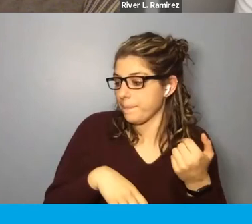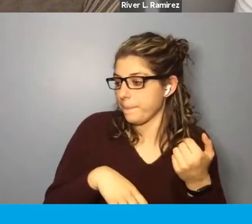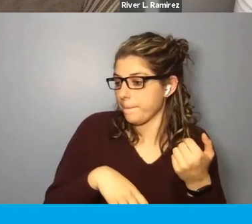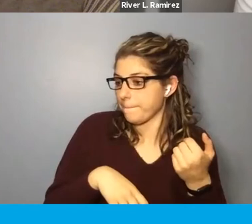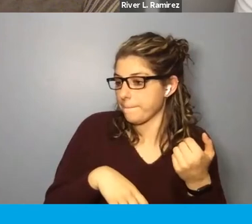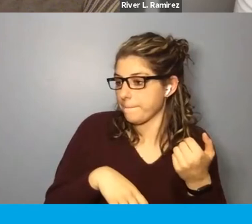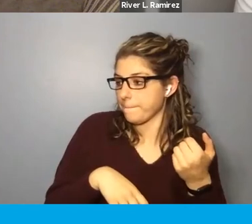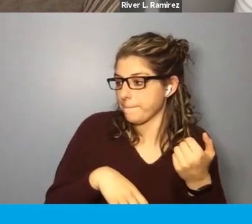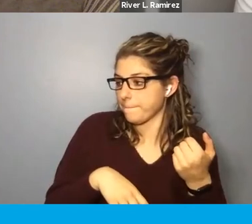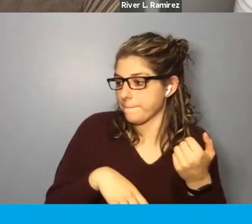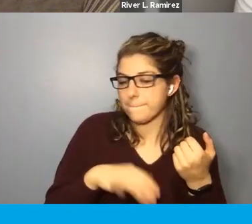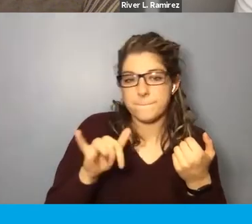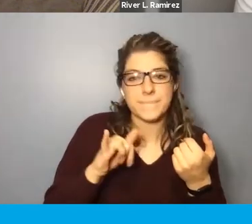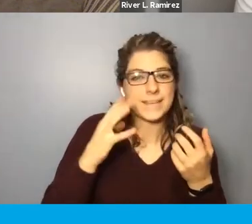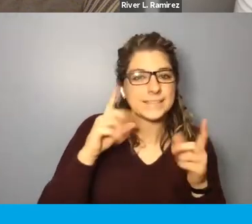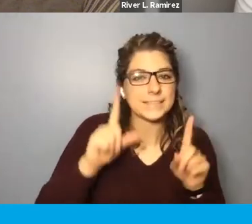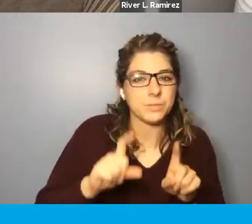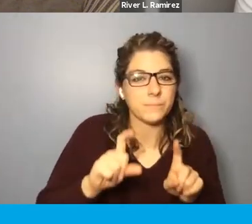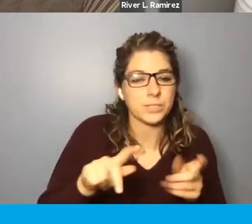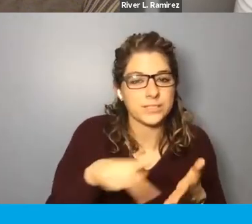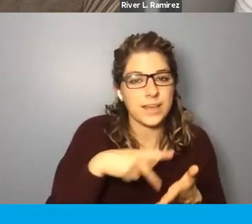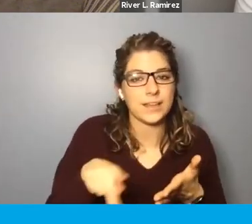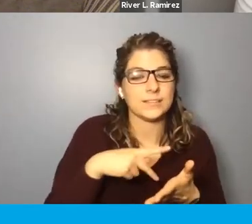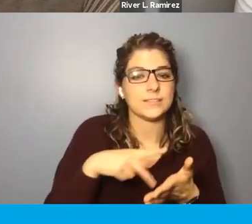I've always loved like experimental dance.